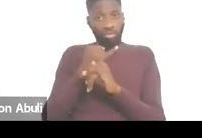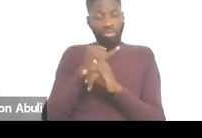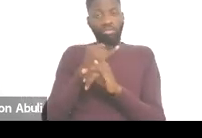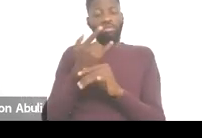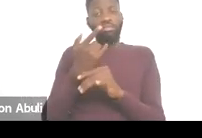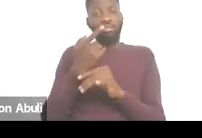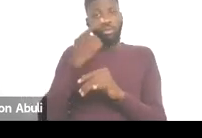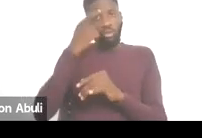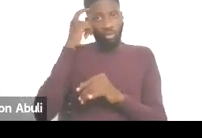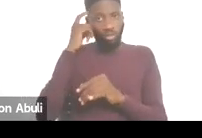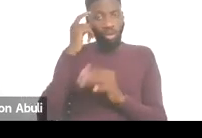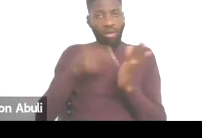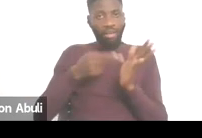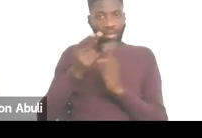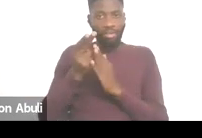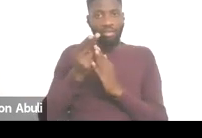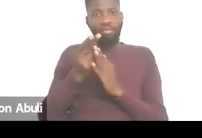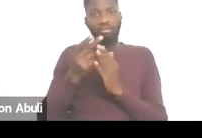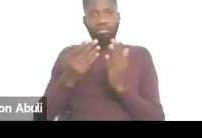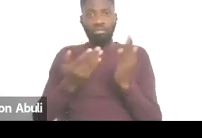is posted on Brighter Monday or